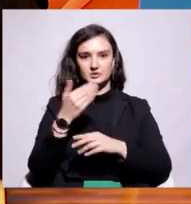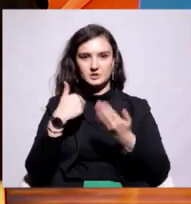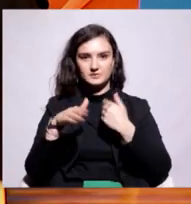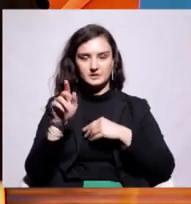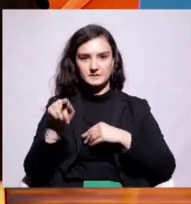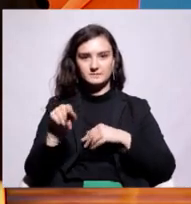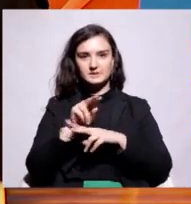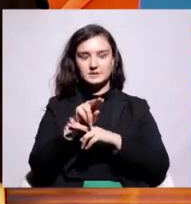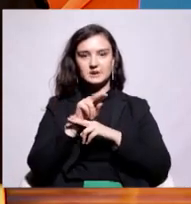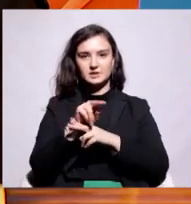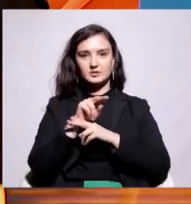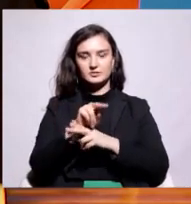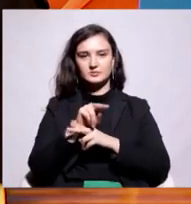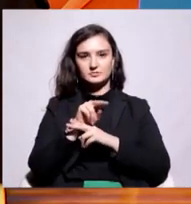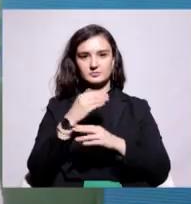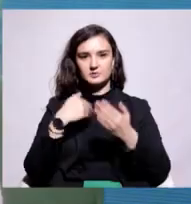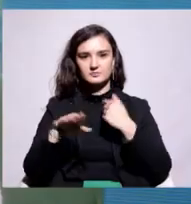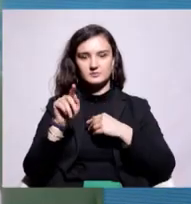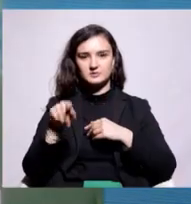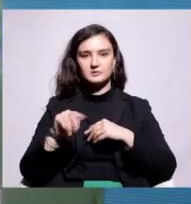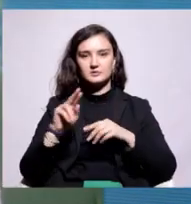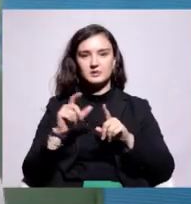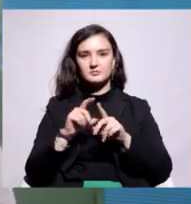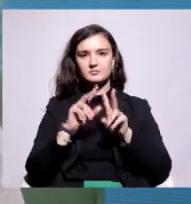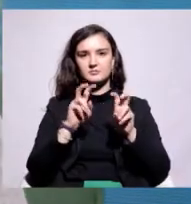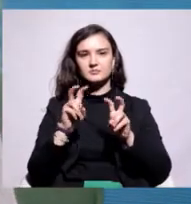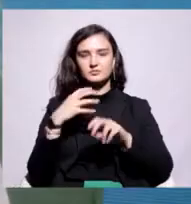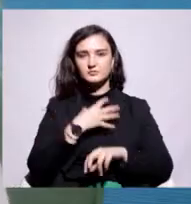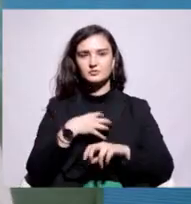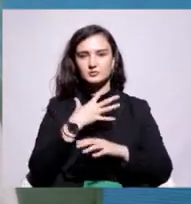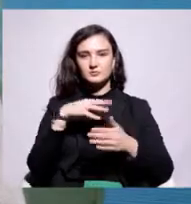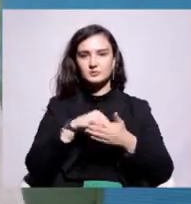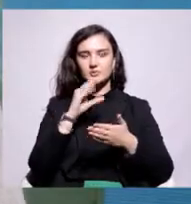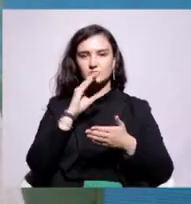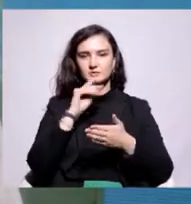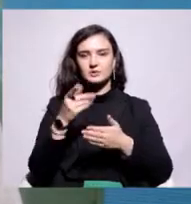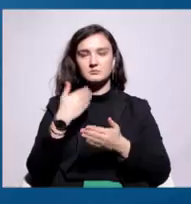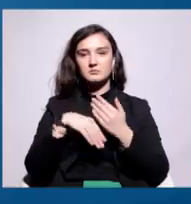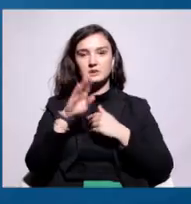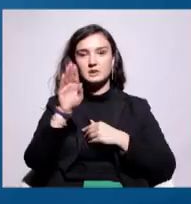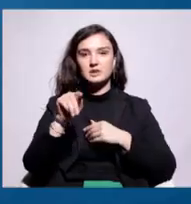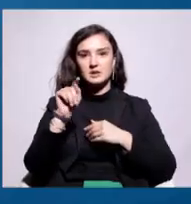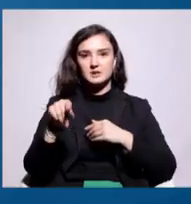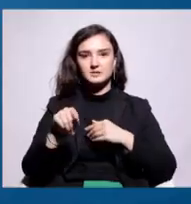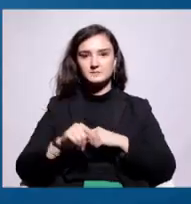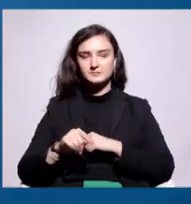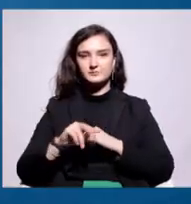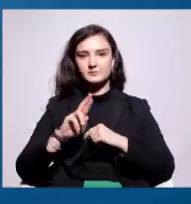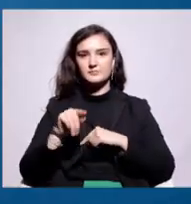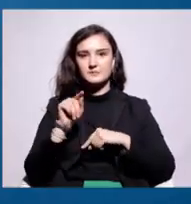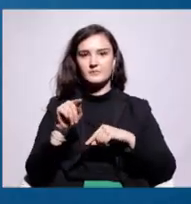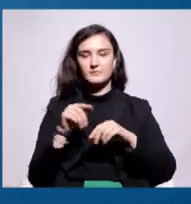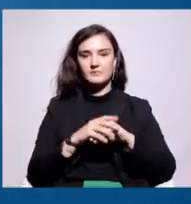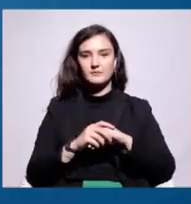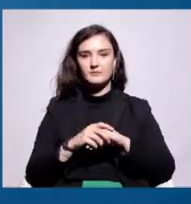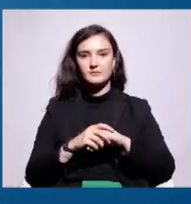go hunting. And the meaning is when you go looking for wild animals